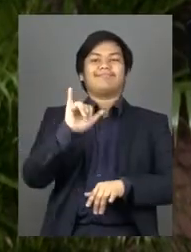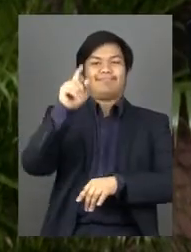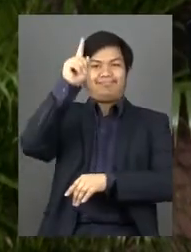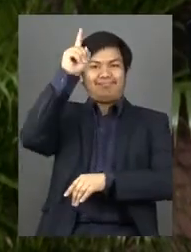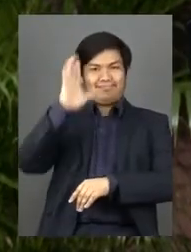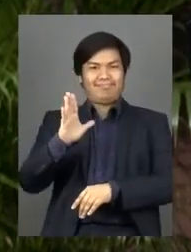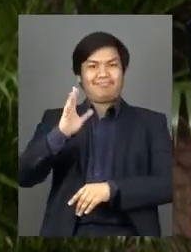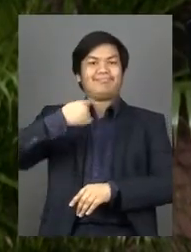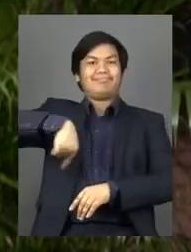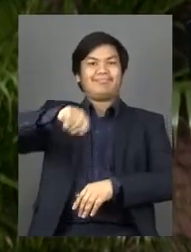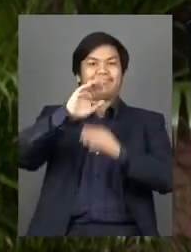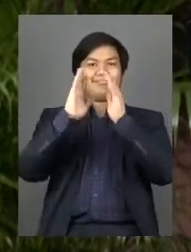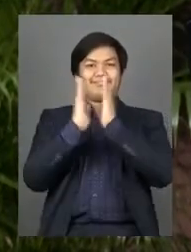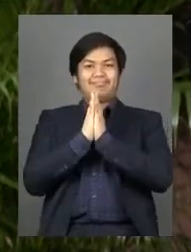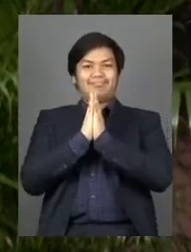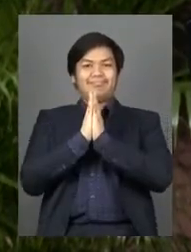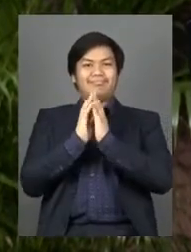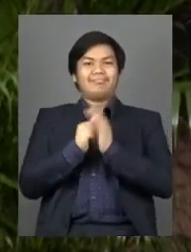pray.